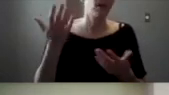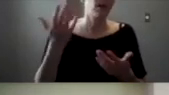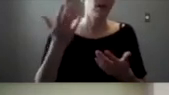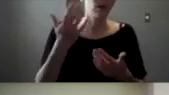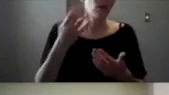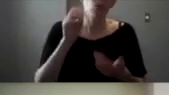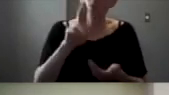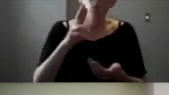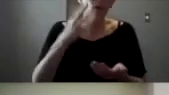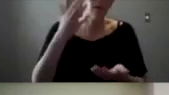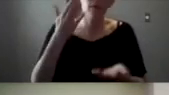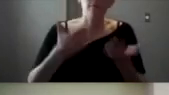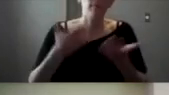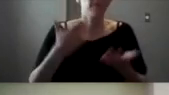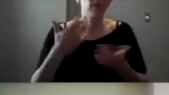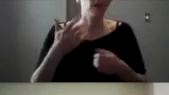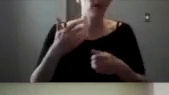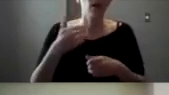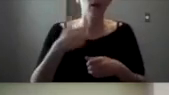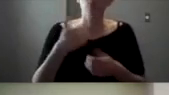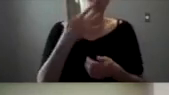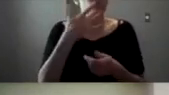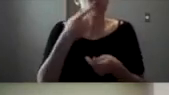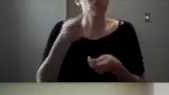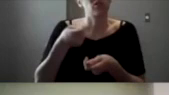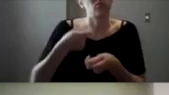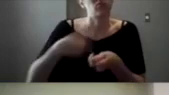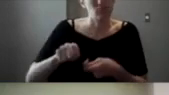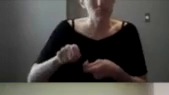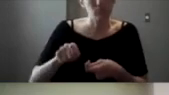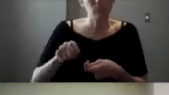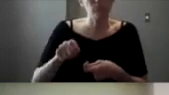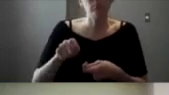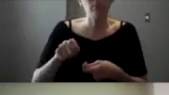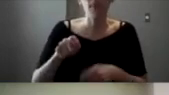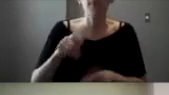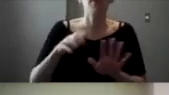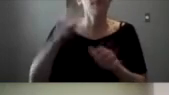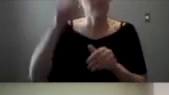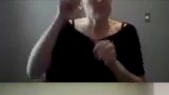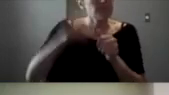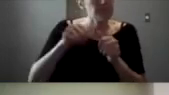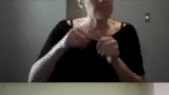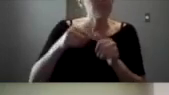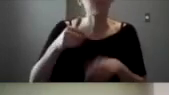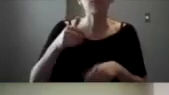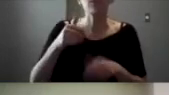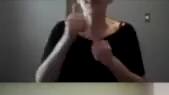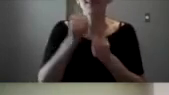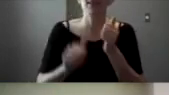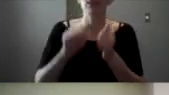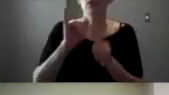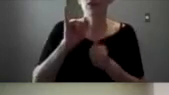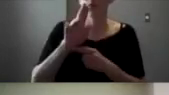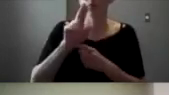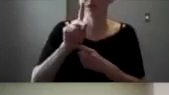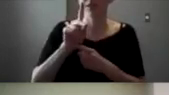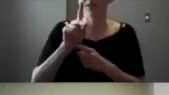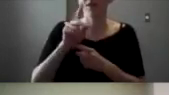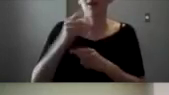or for that matter, they want an exchange of their IUD. And remember that there are differences in time intervals of